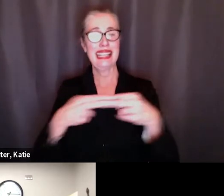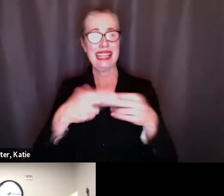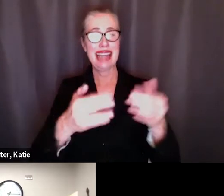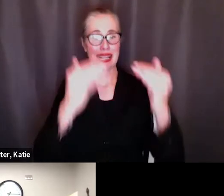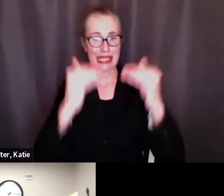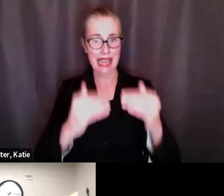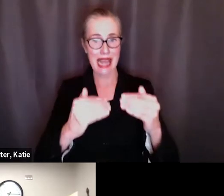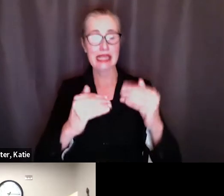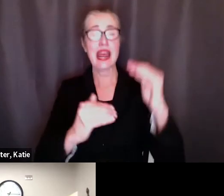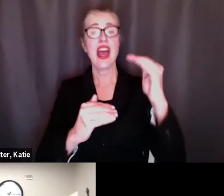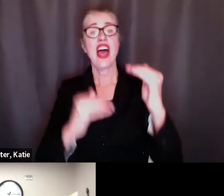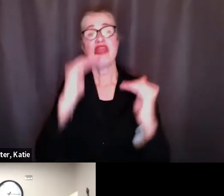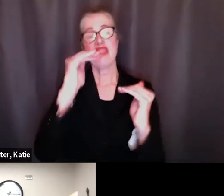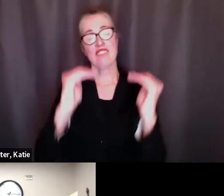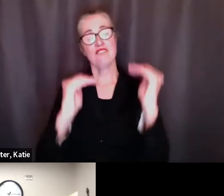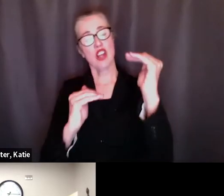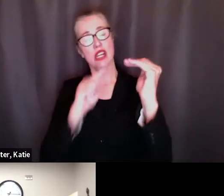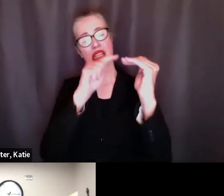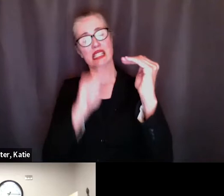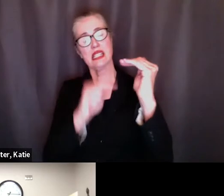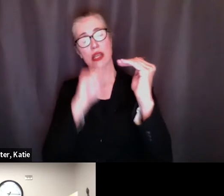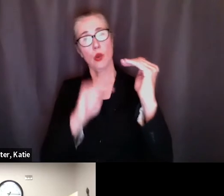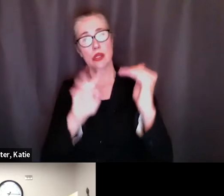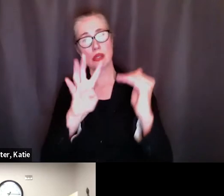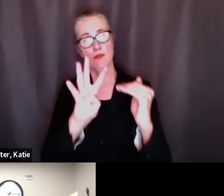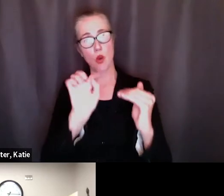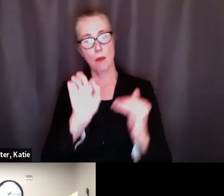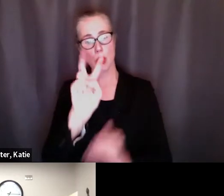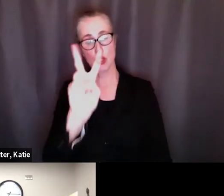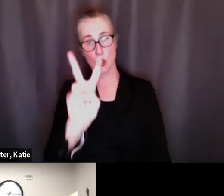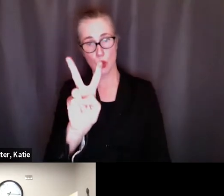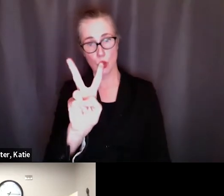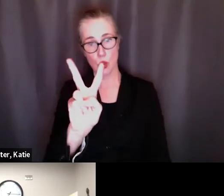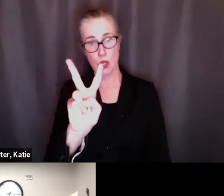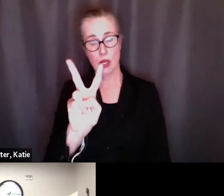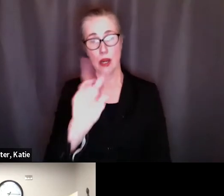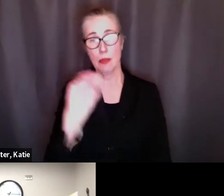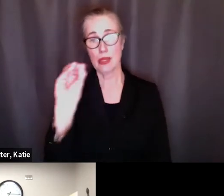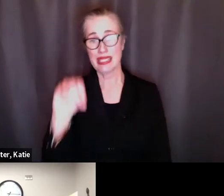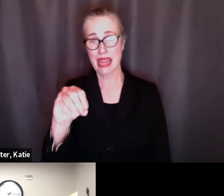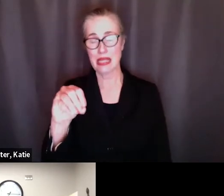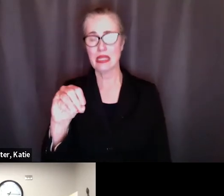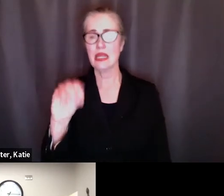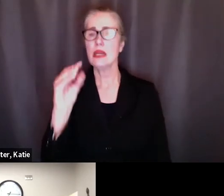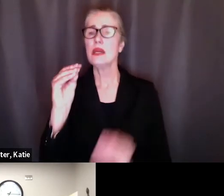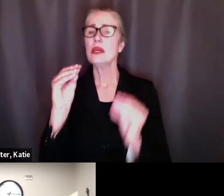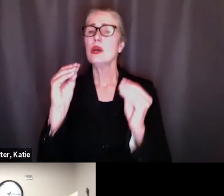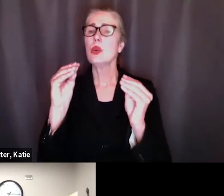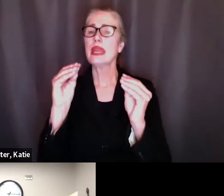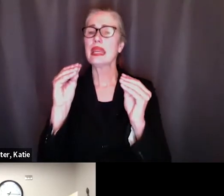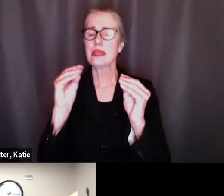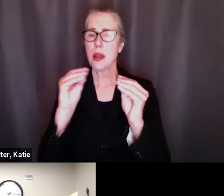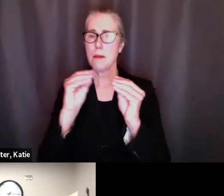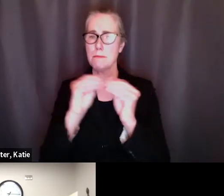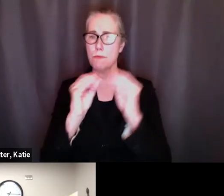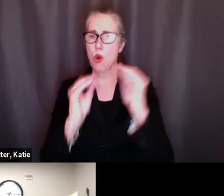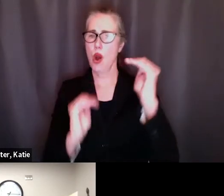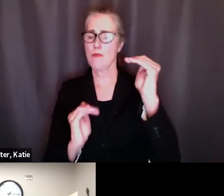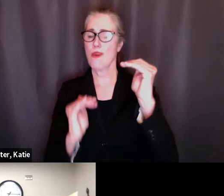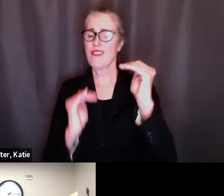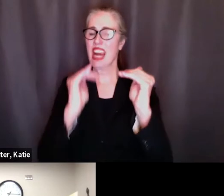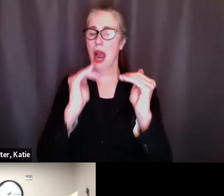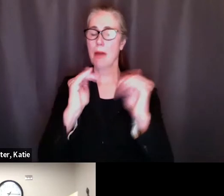variance was at 4.2 uh we're able to kind of further refine uh trusty area number two and move it up a little bit